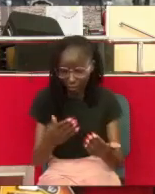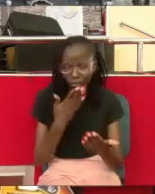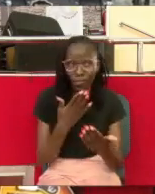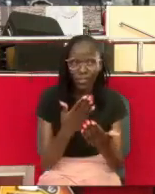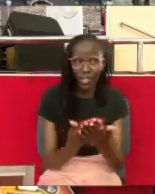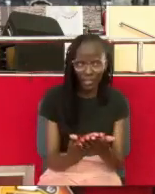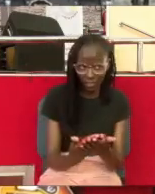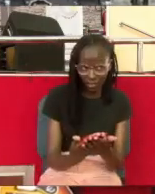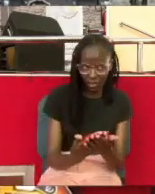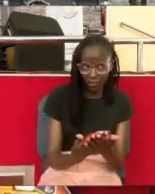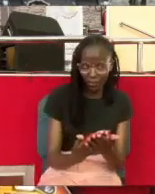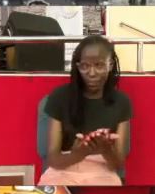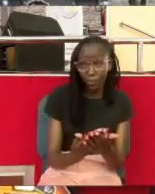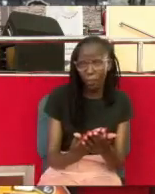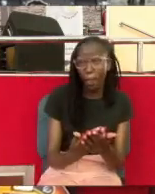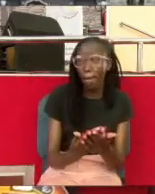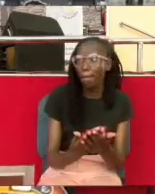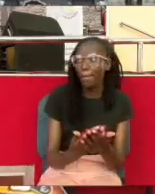us,